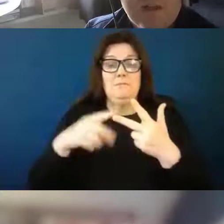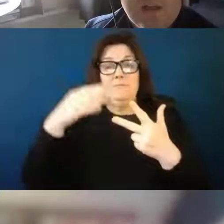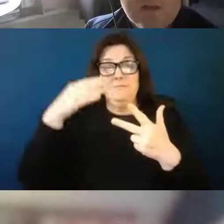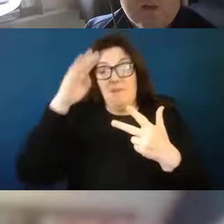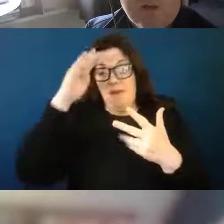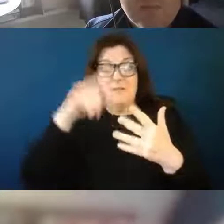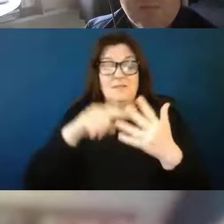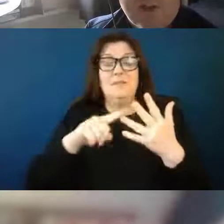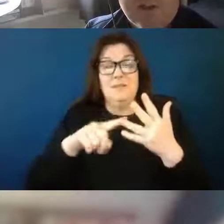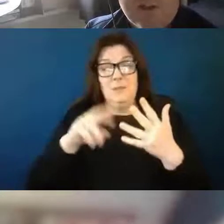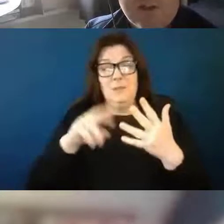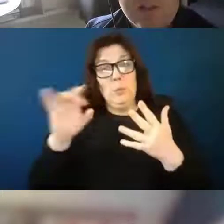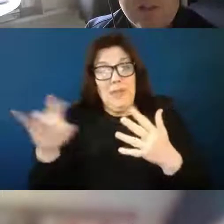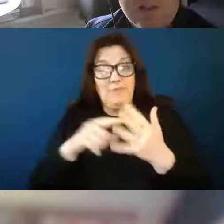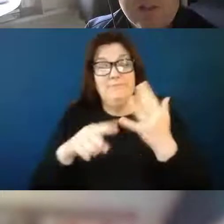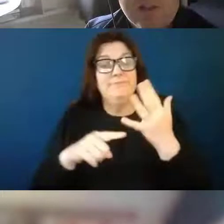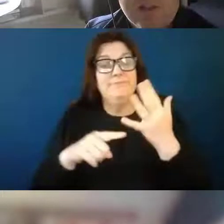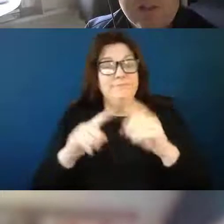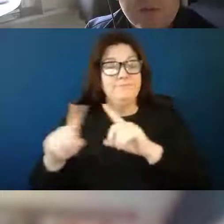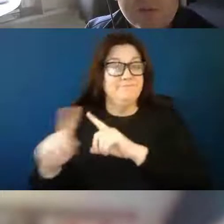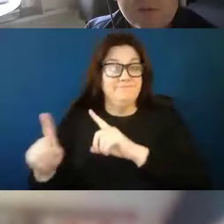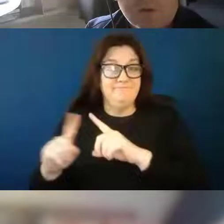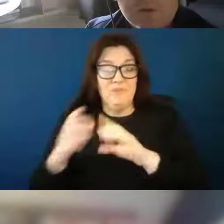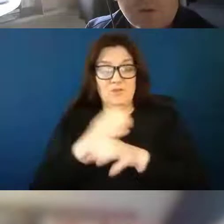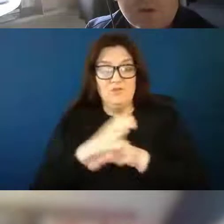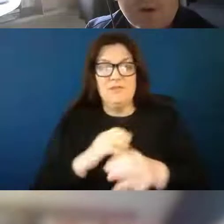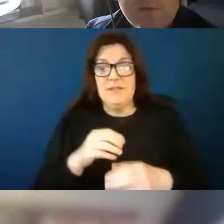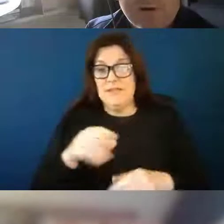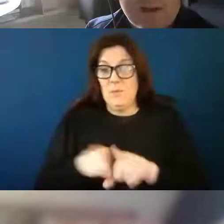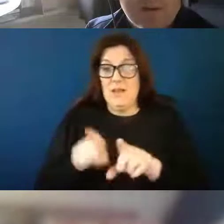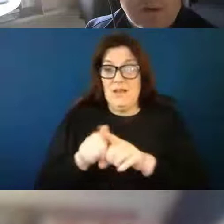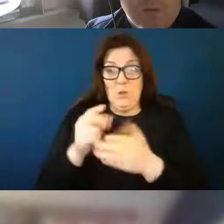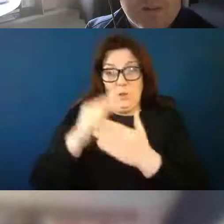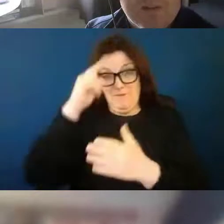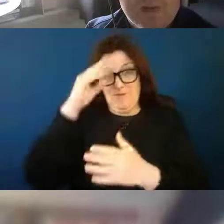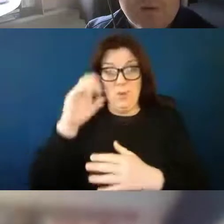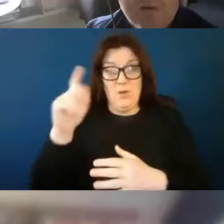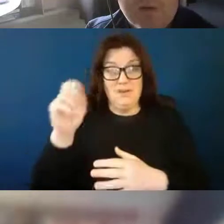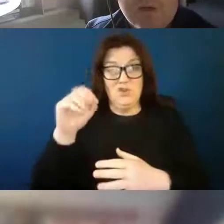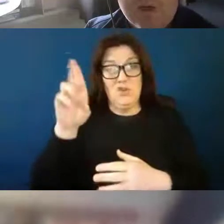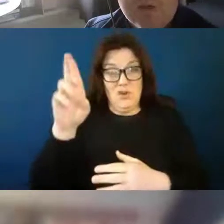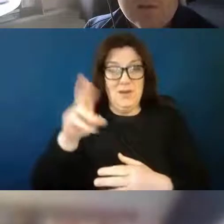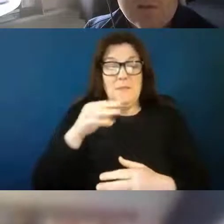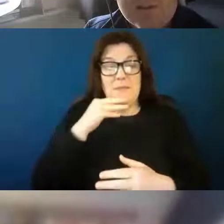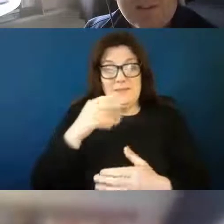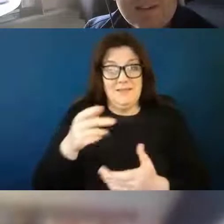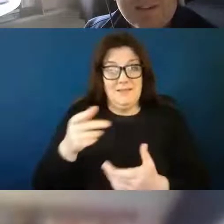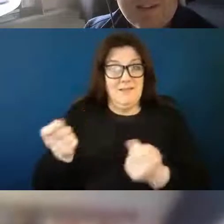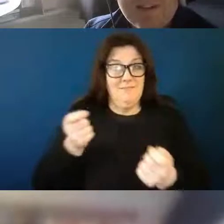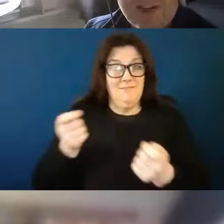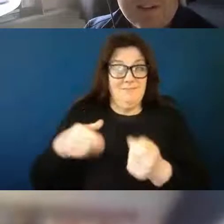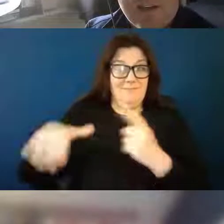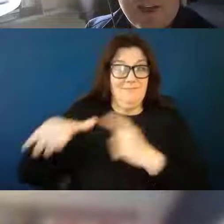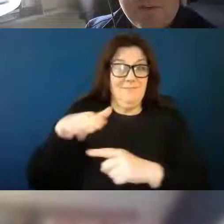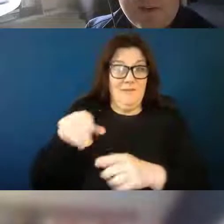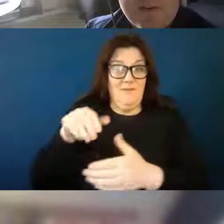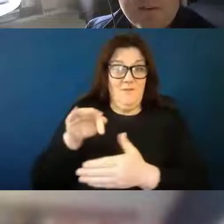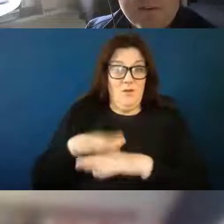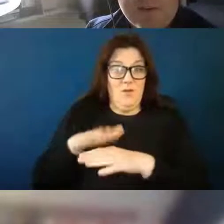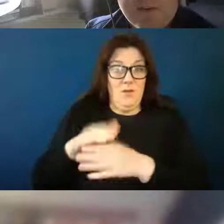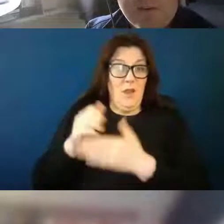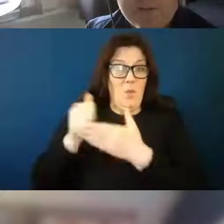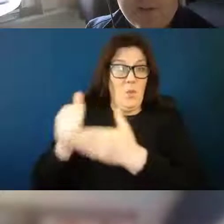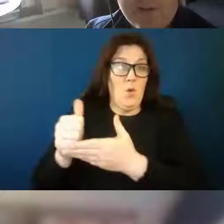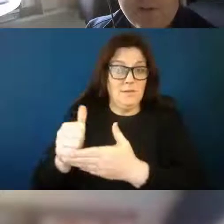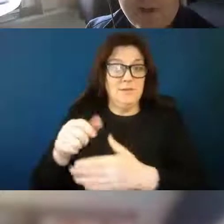Kingdom. He's also a principal lecturer in the University of Worcester, where he's a course coordinator for the National Award SENCO. Sean is a national and international